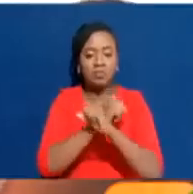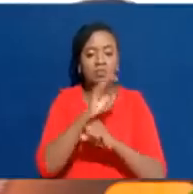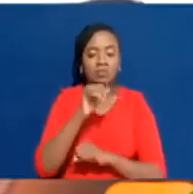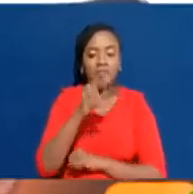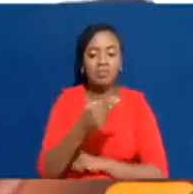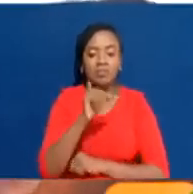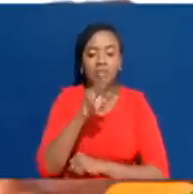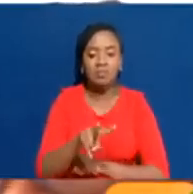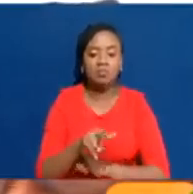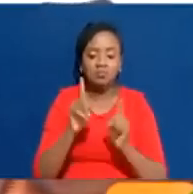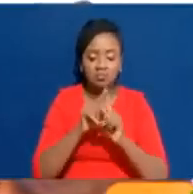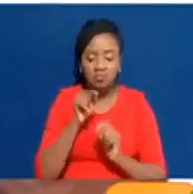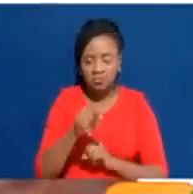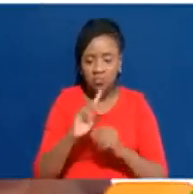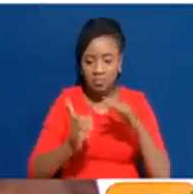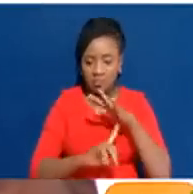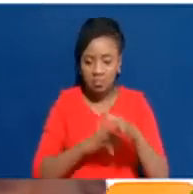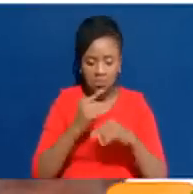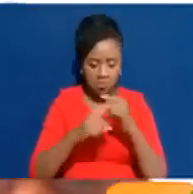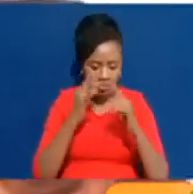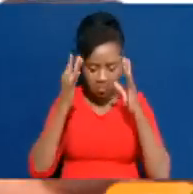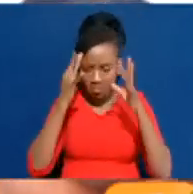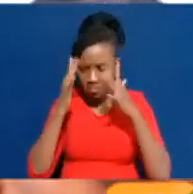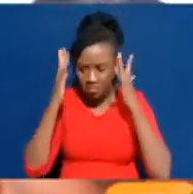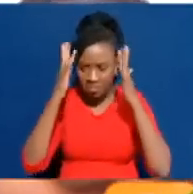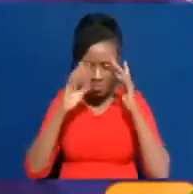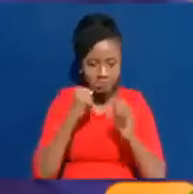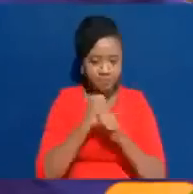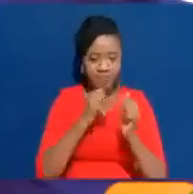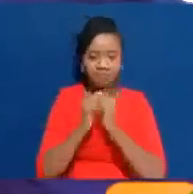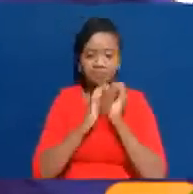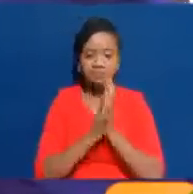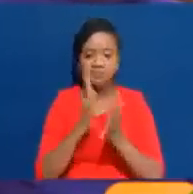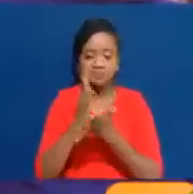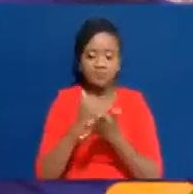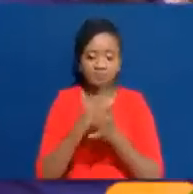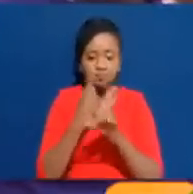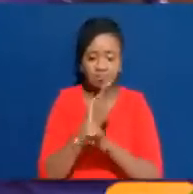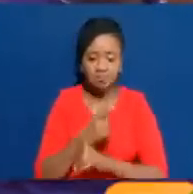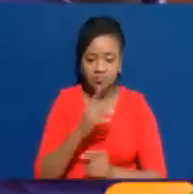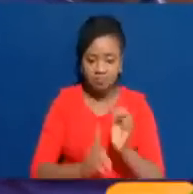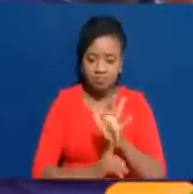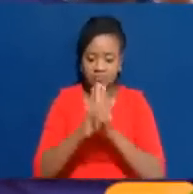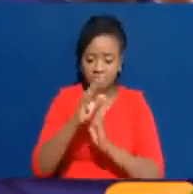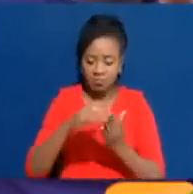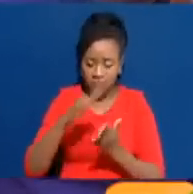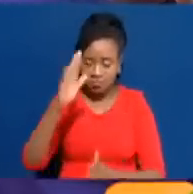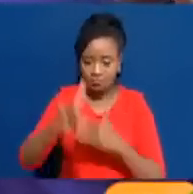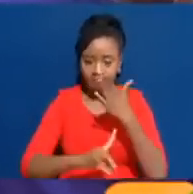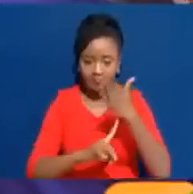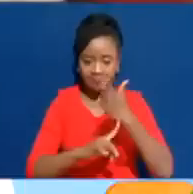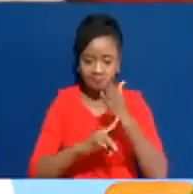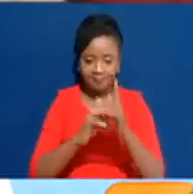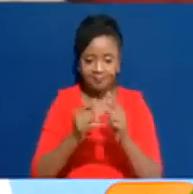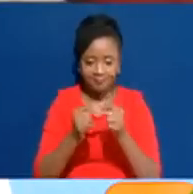HIV. The ministry is, however, still working with sector players to develop more preventive technologies against the virus. We are trying